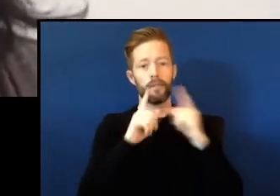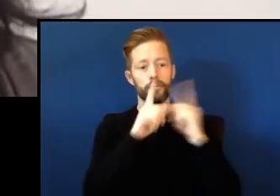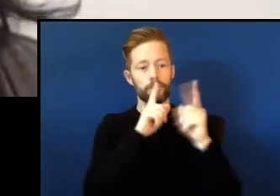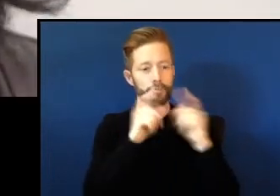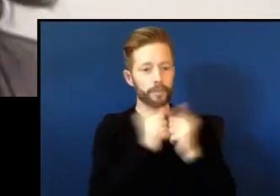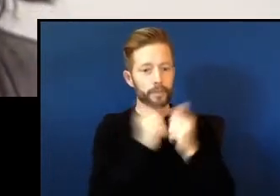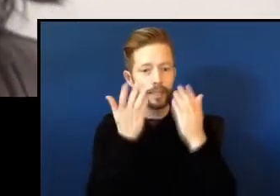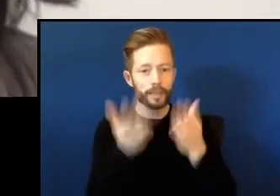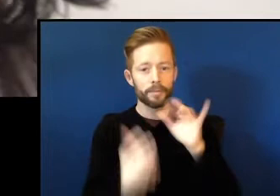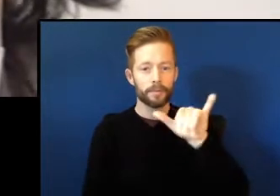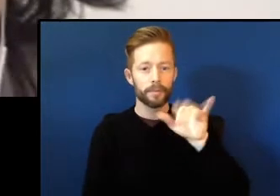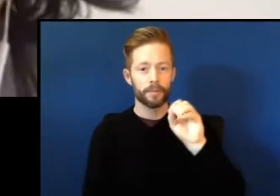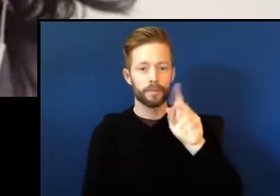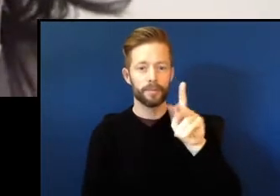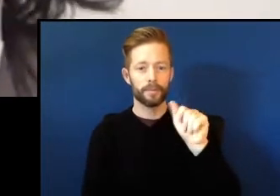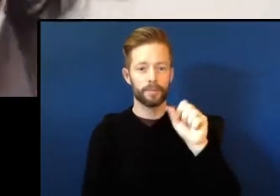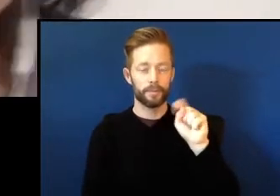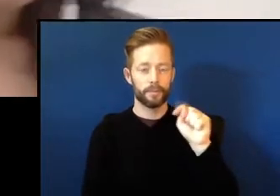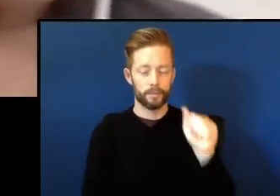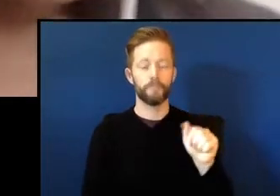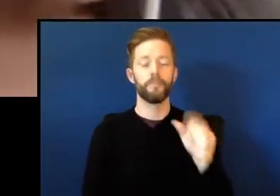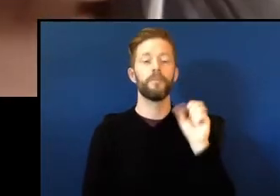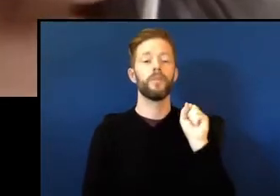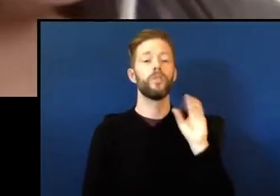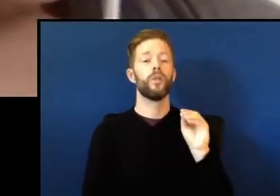with Jocasta. So,